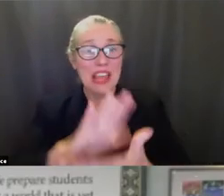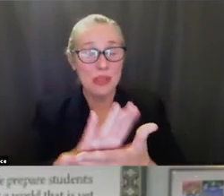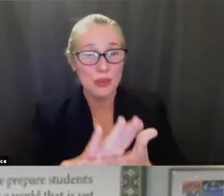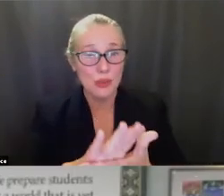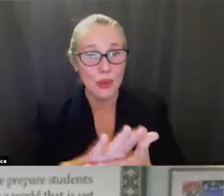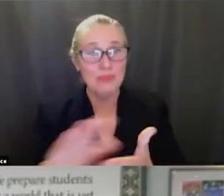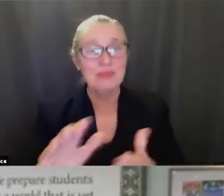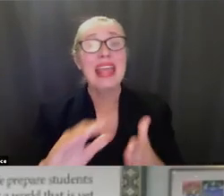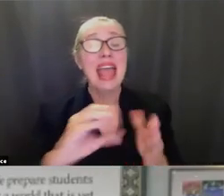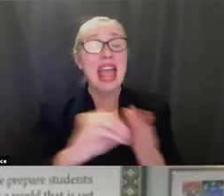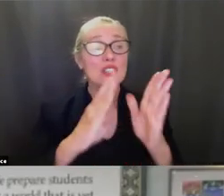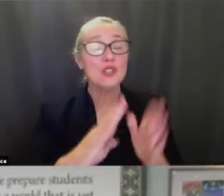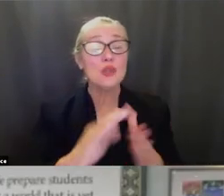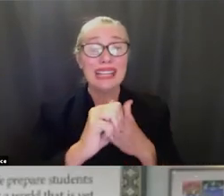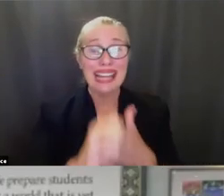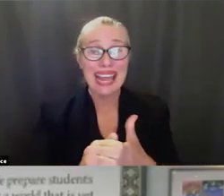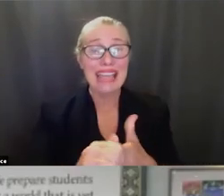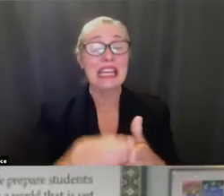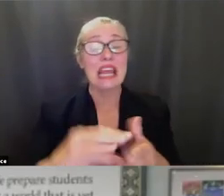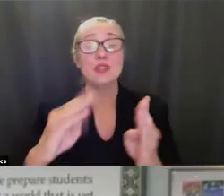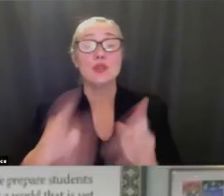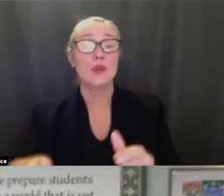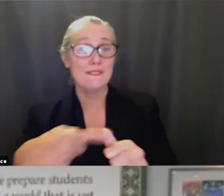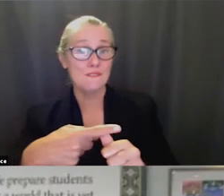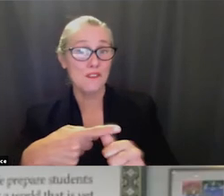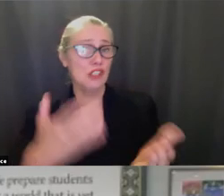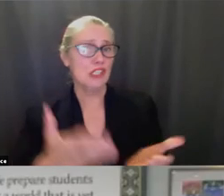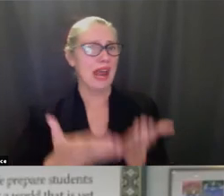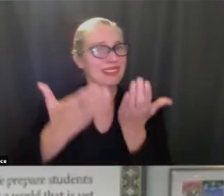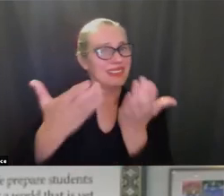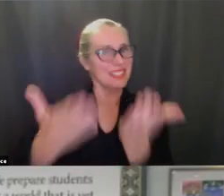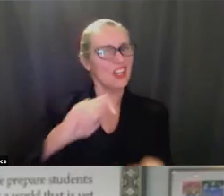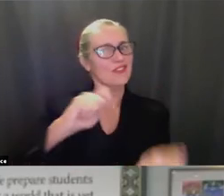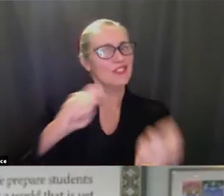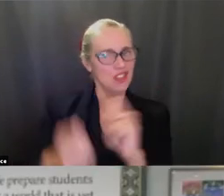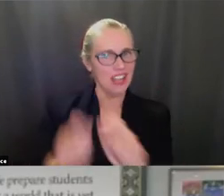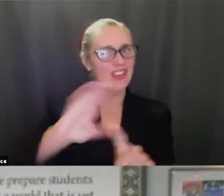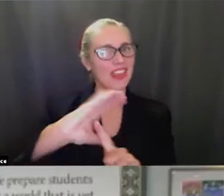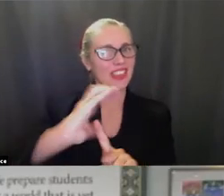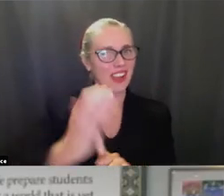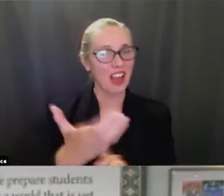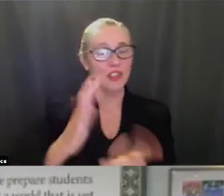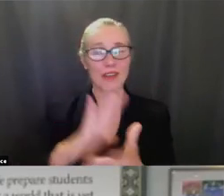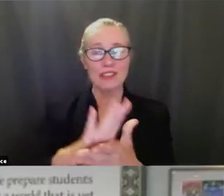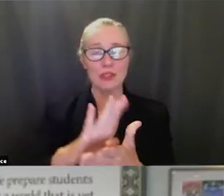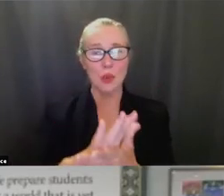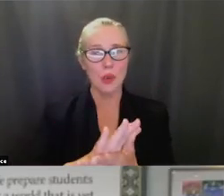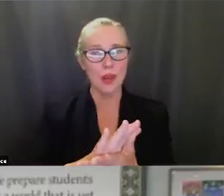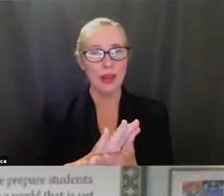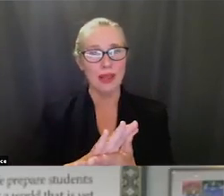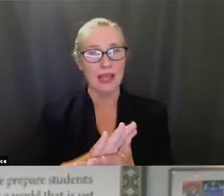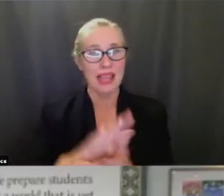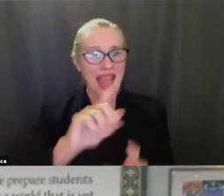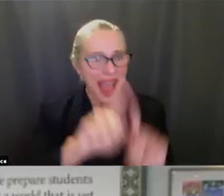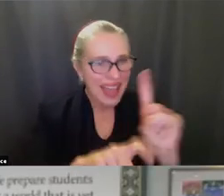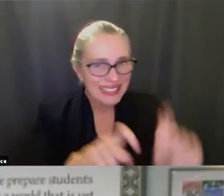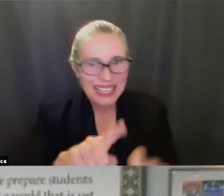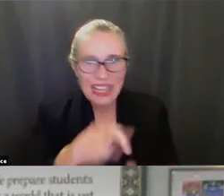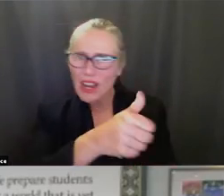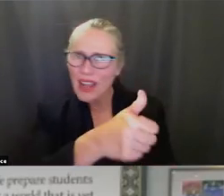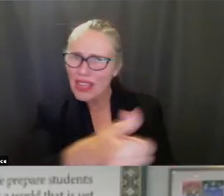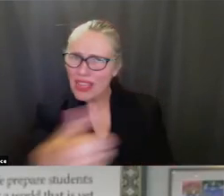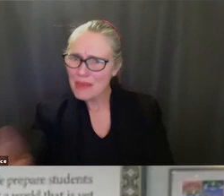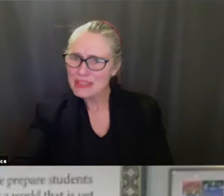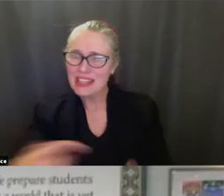student-led and student-first initiatives changed the school culture bringing these questions to the students themselves and